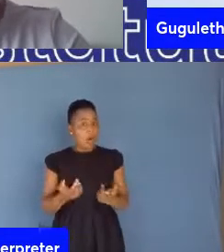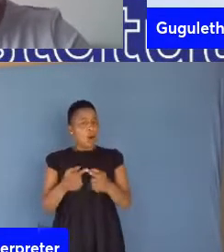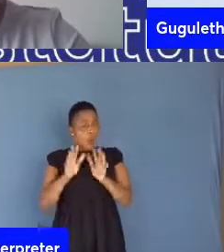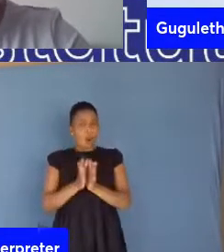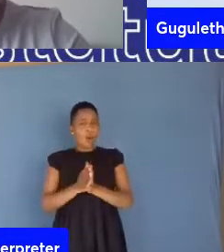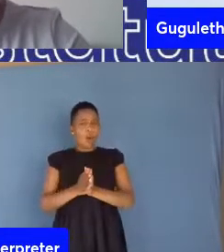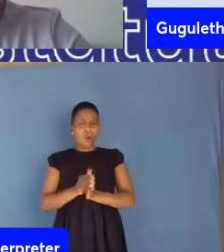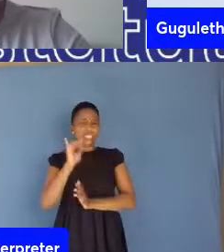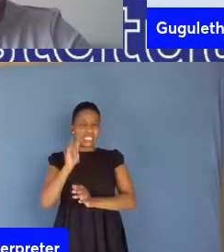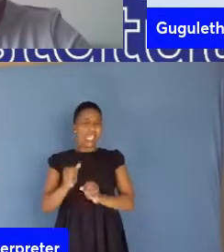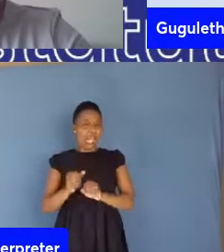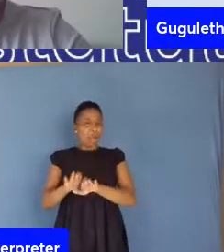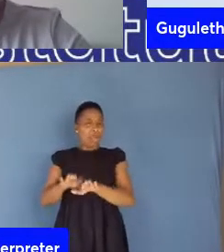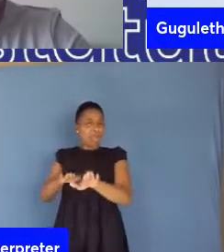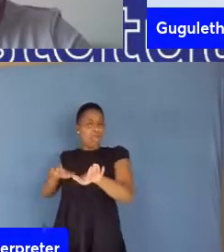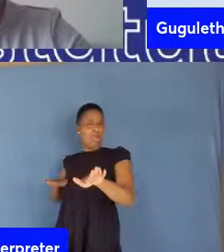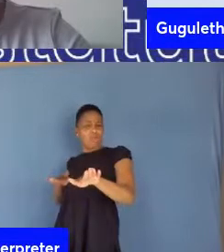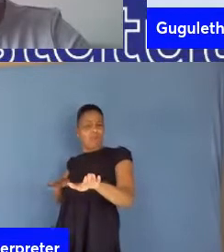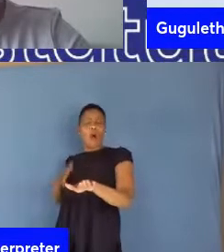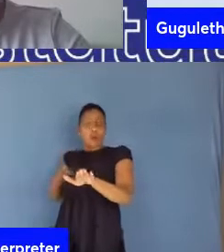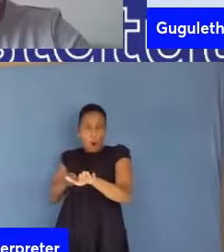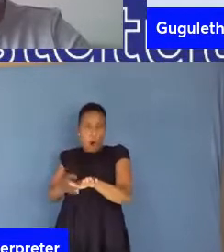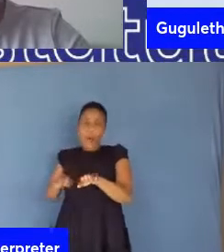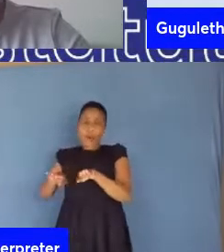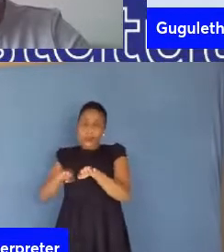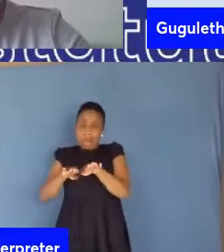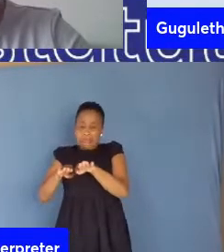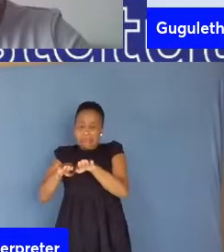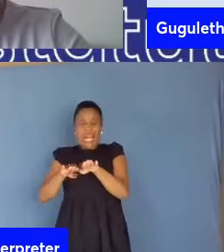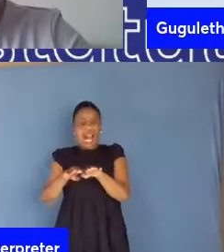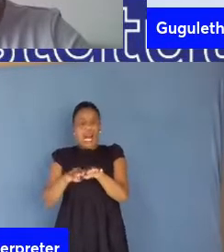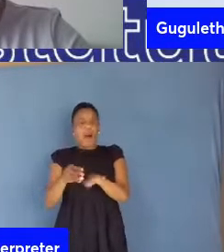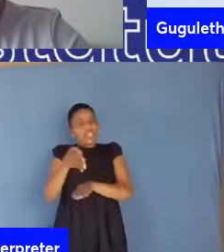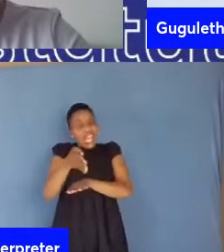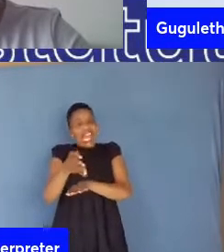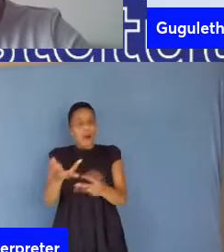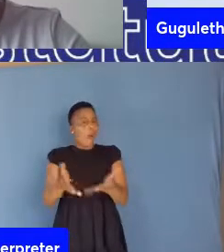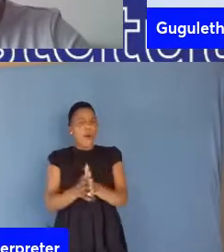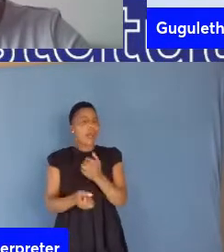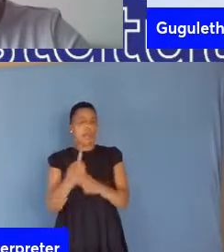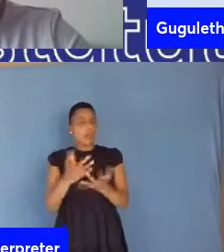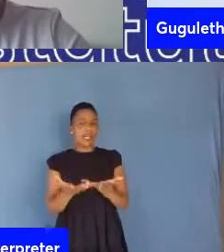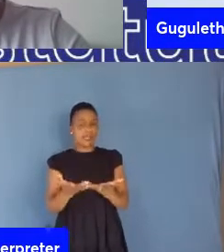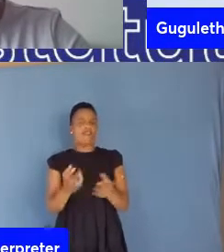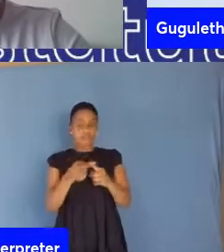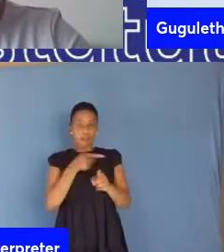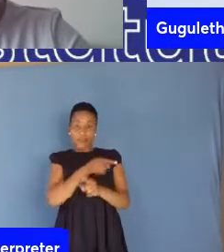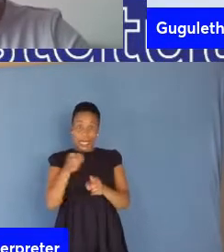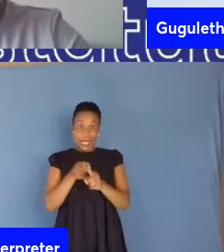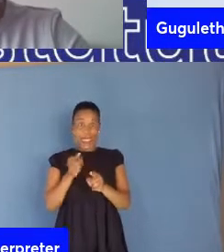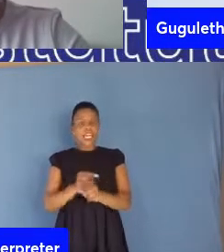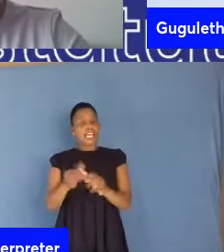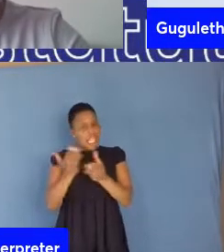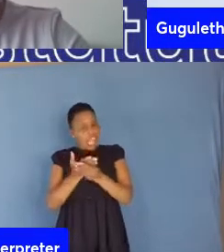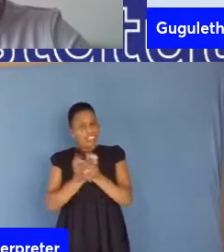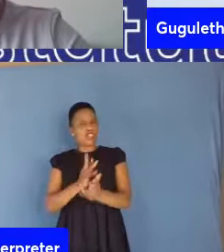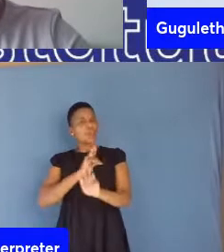far type of a situation in terms of having these cases reported? Do we